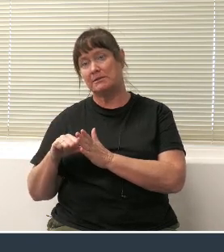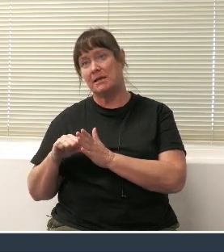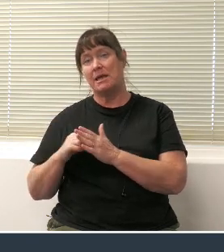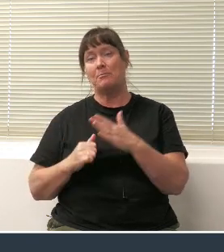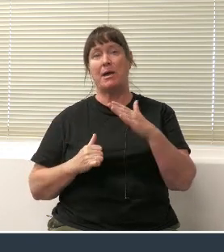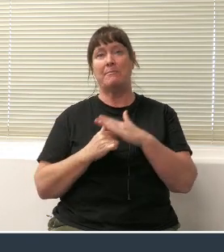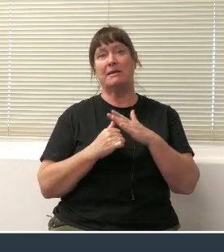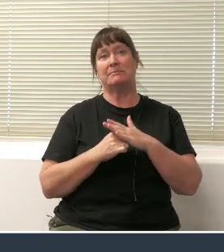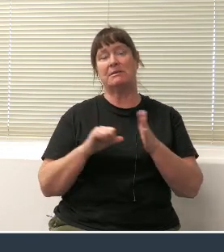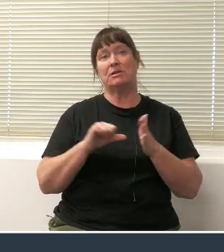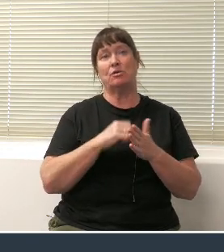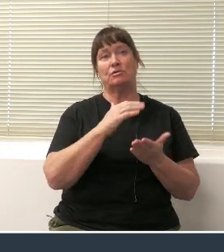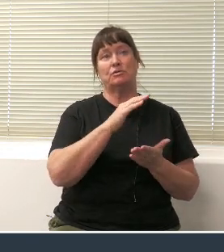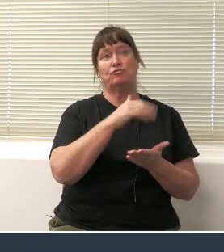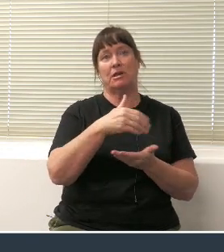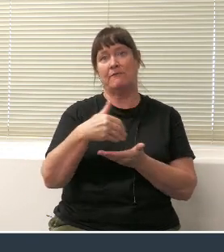user charges services.